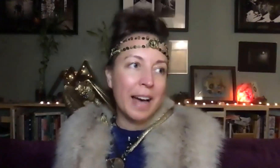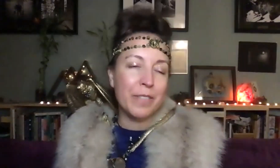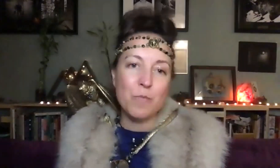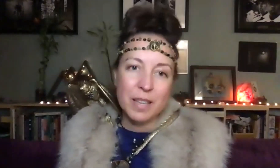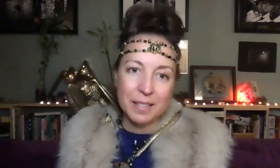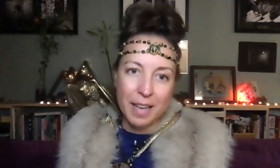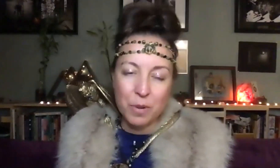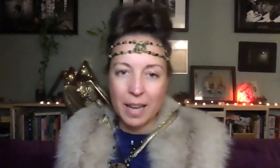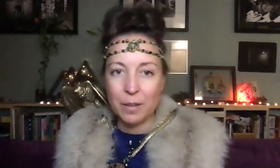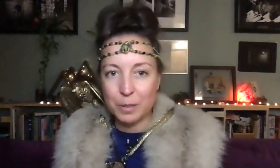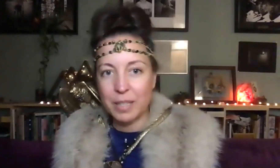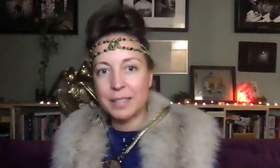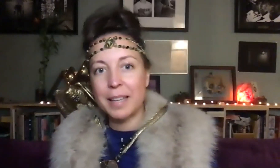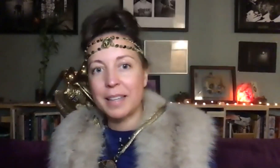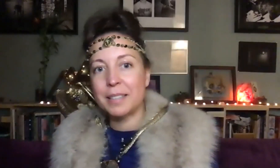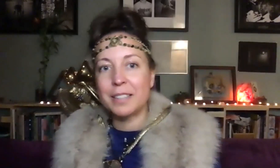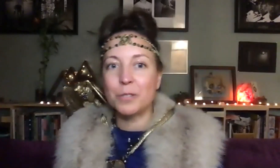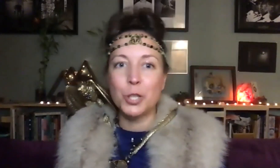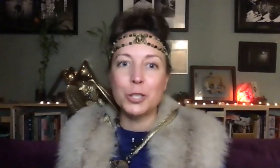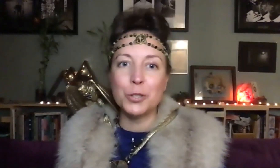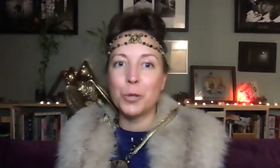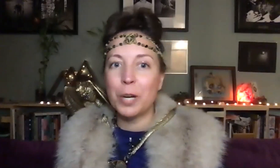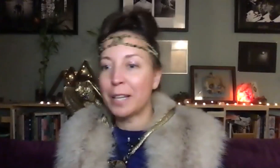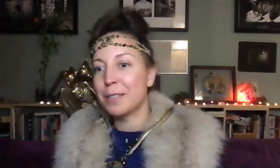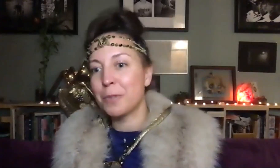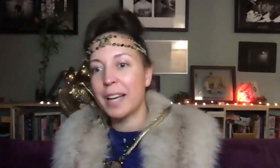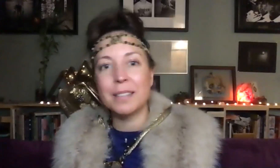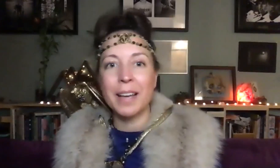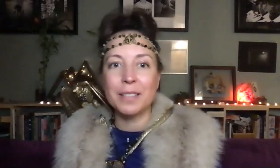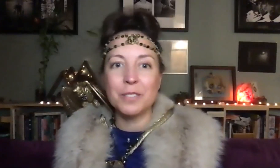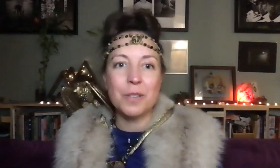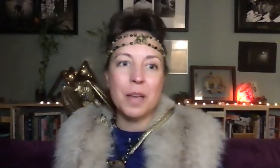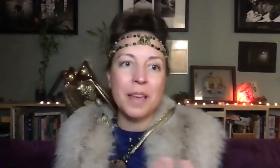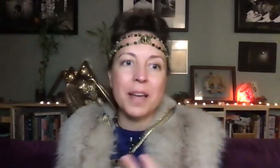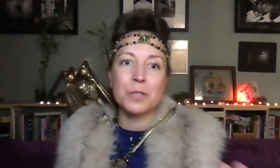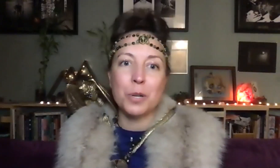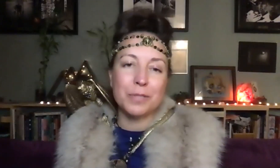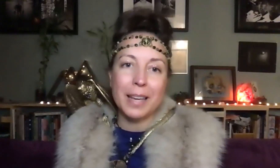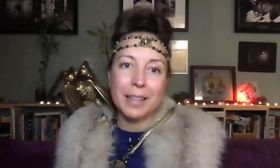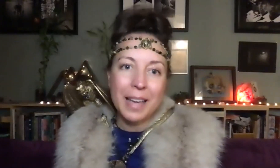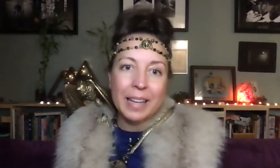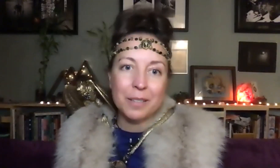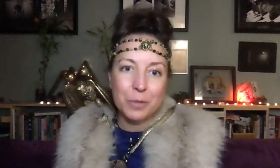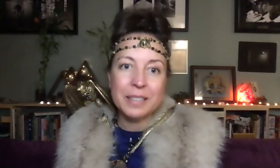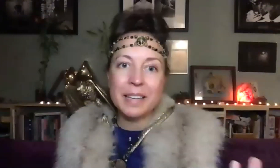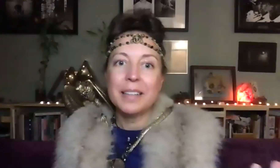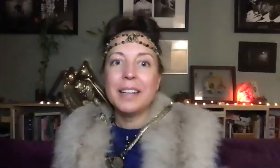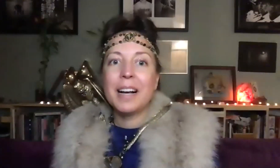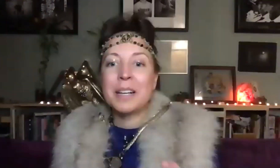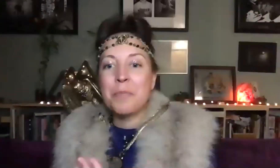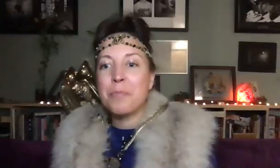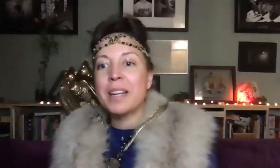started laughing, because I would hate a response like this, is just do it, right? Like, and that's sort of like it,